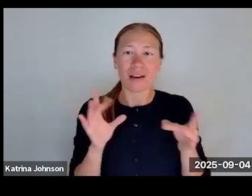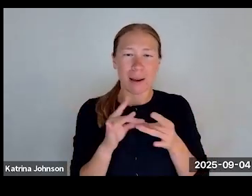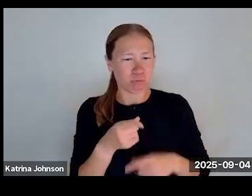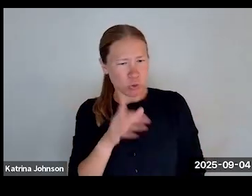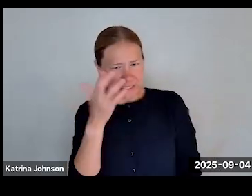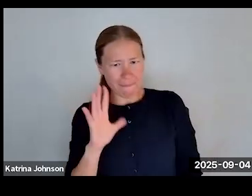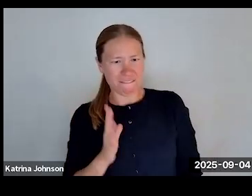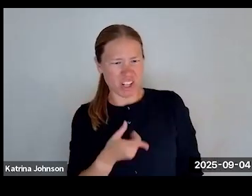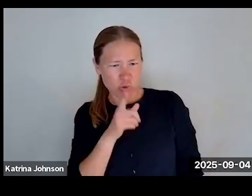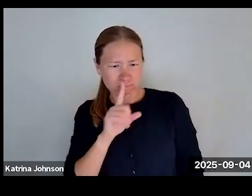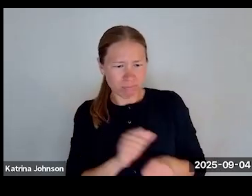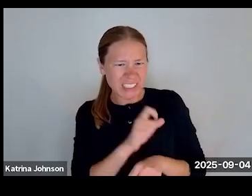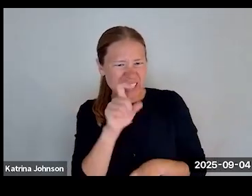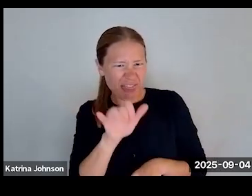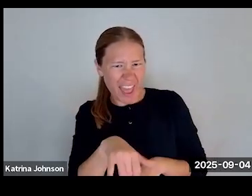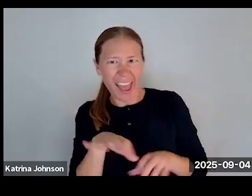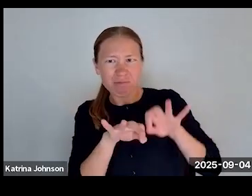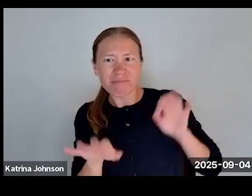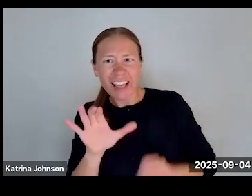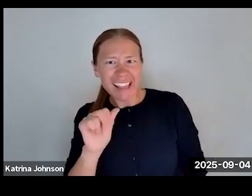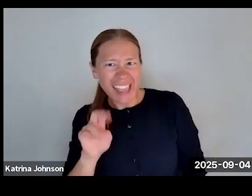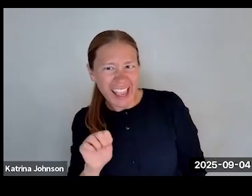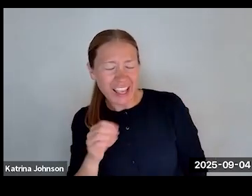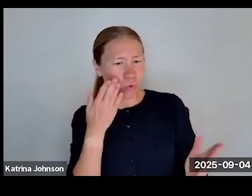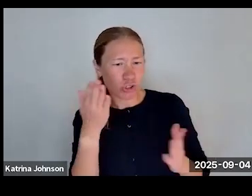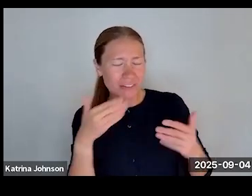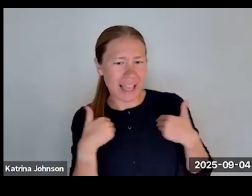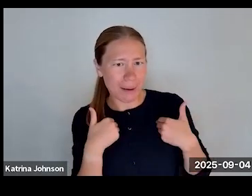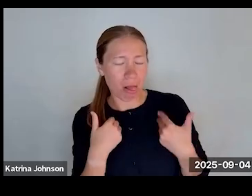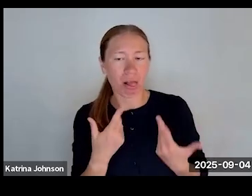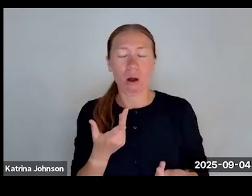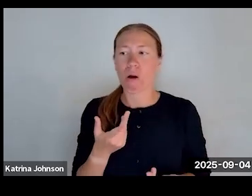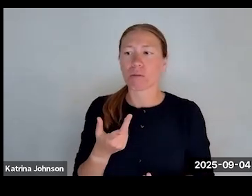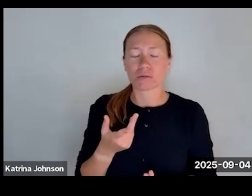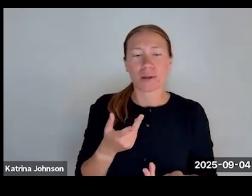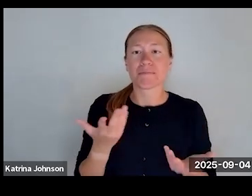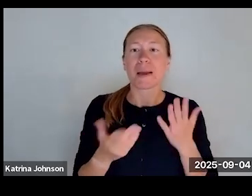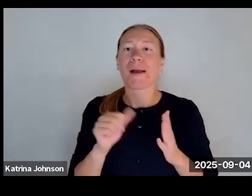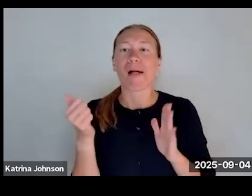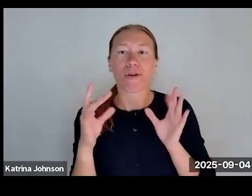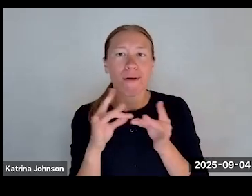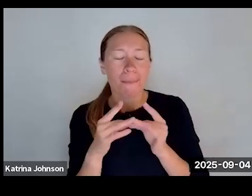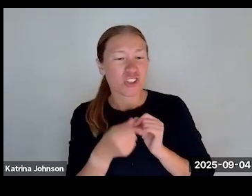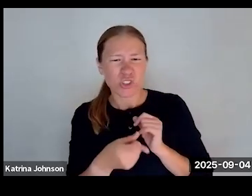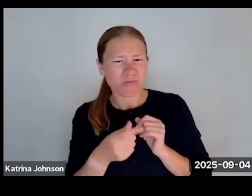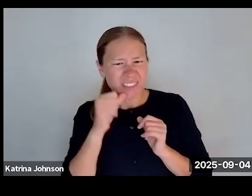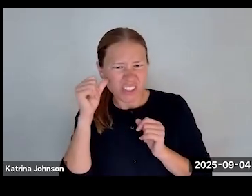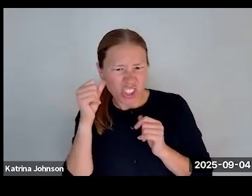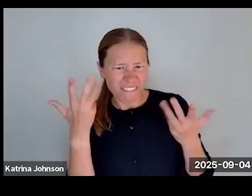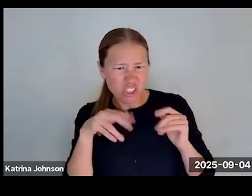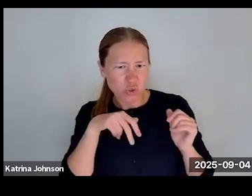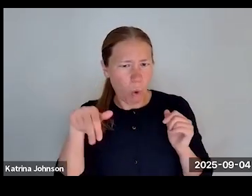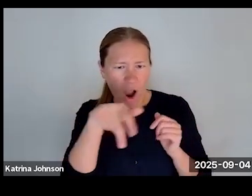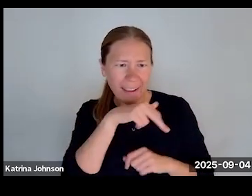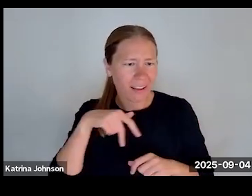you really need that cane or service animal?" Or, "You were walking around yesterday." These dismiss a